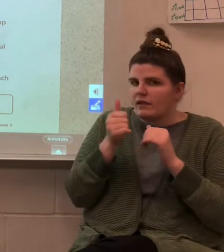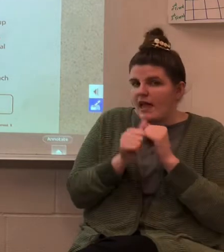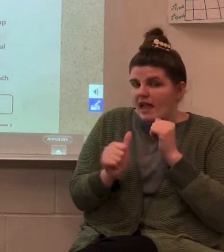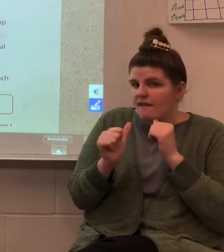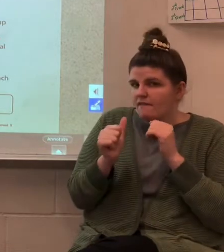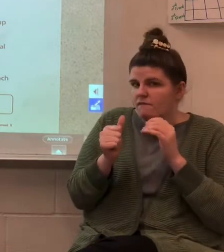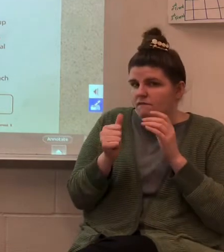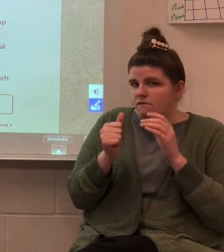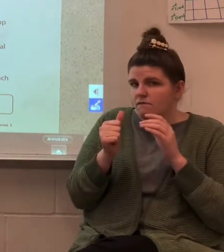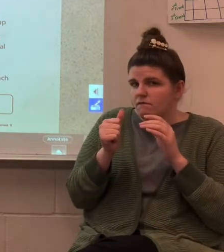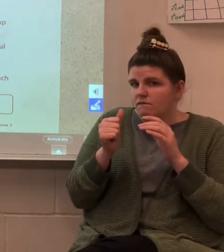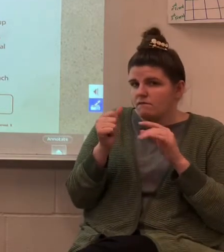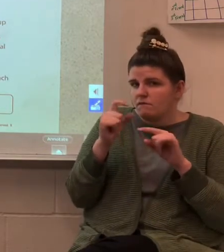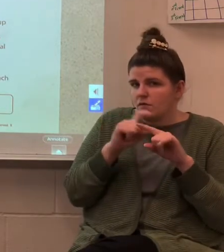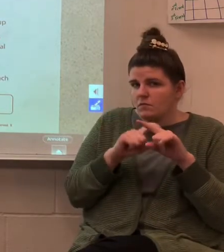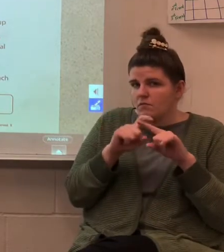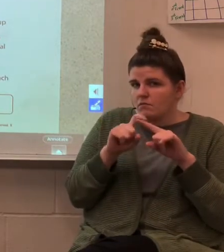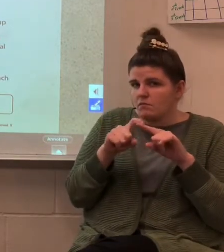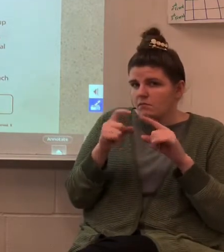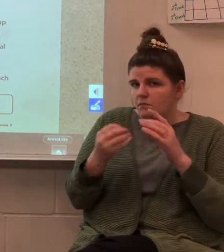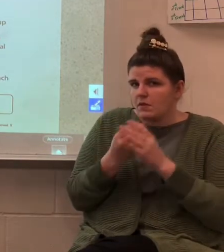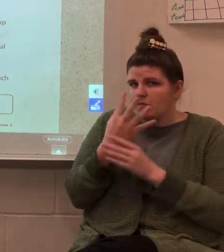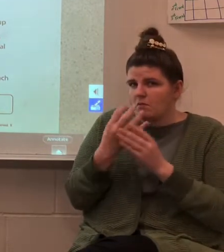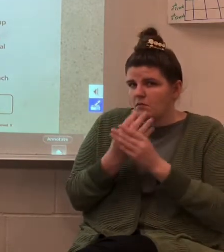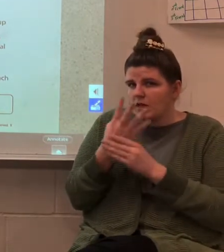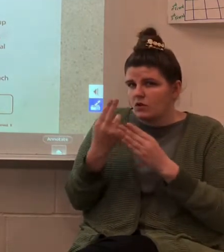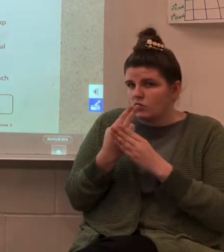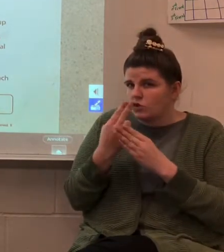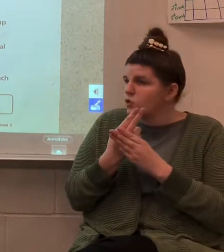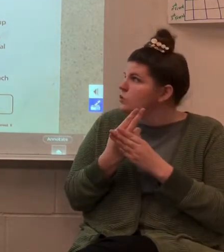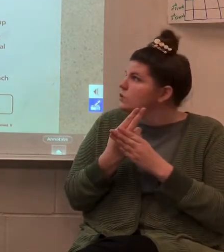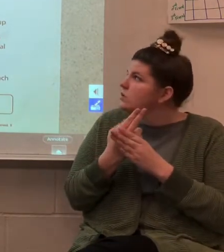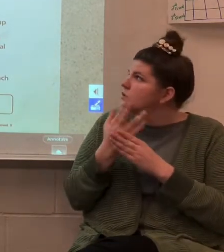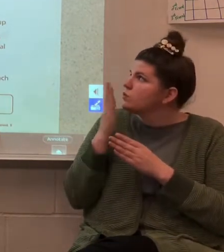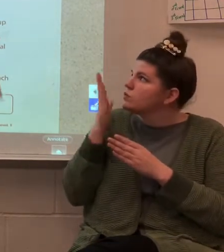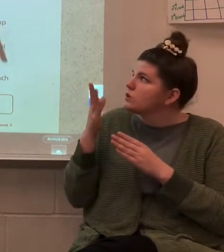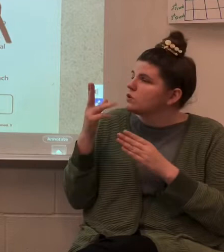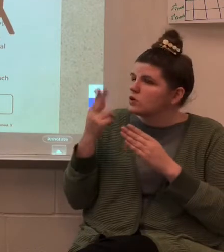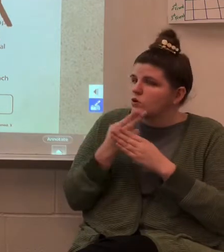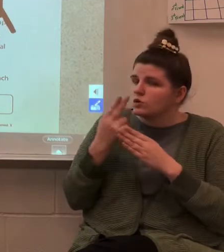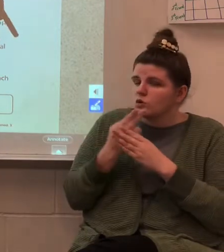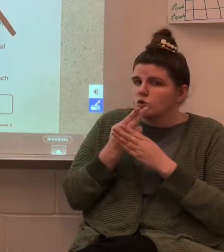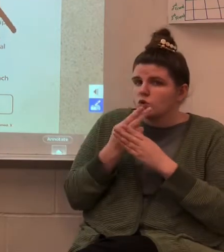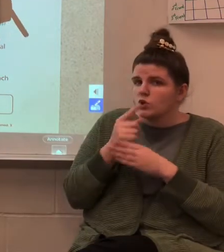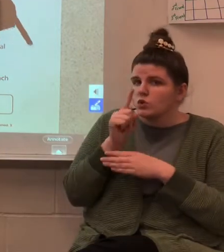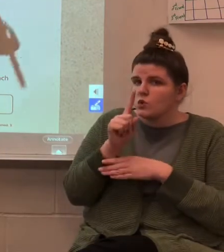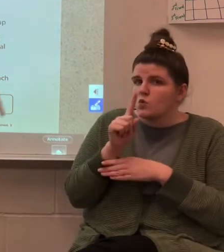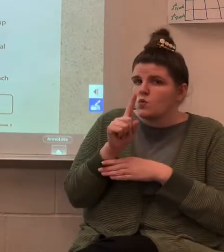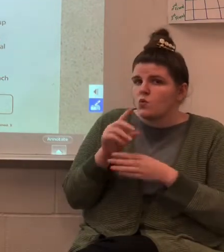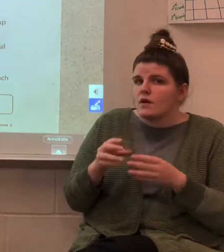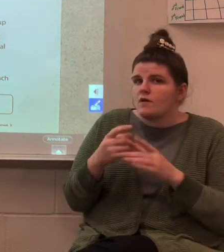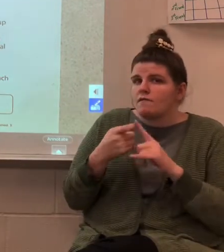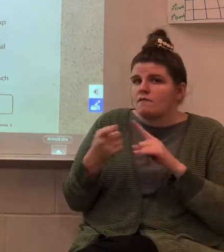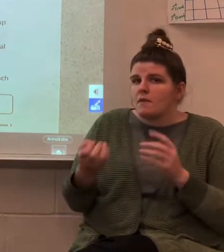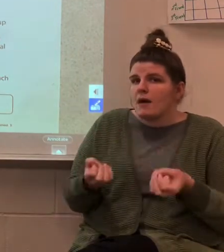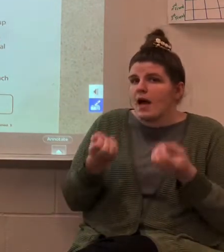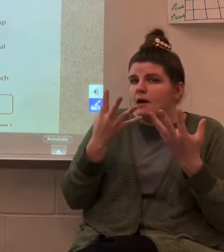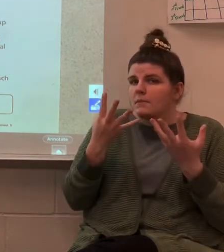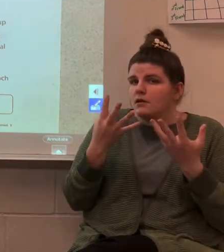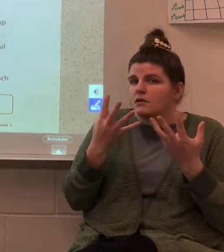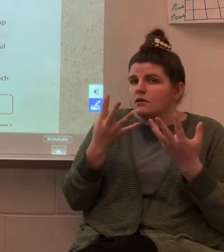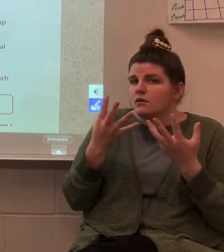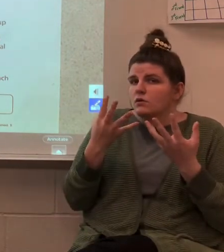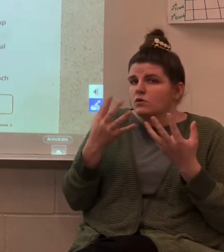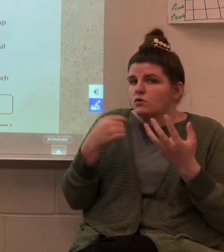take up this fraction of the garden. That fraction is a 1 out of how many? Well, we could count all of